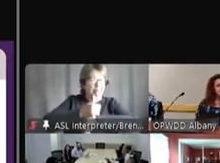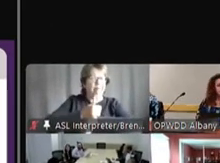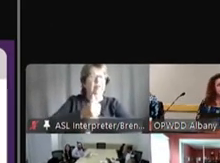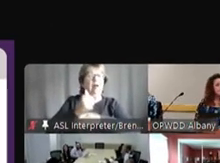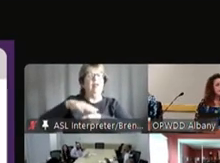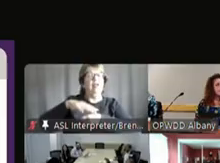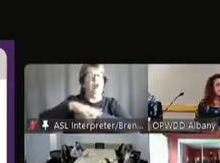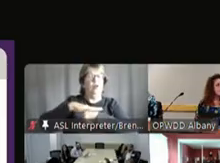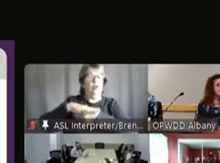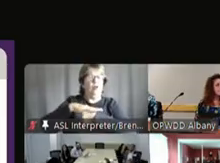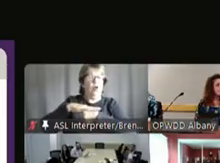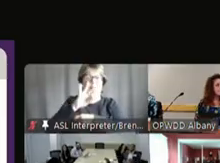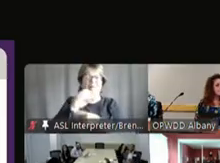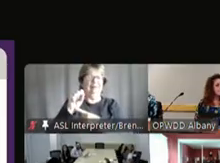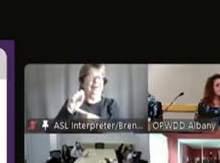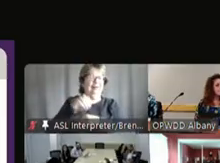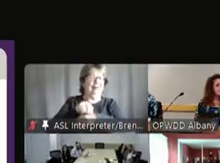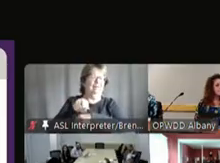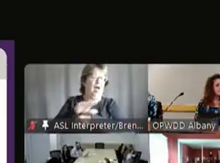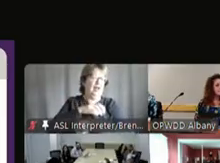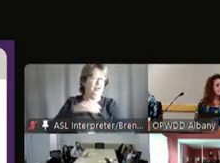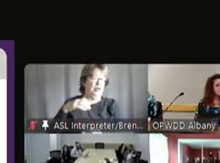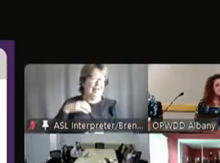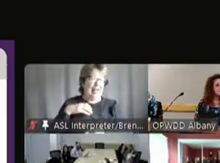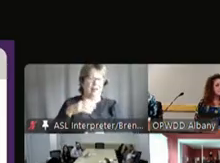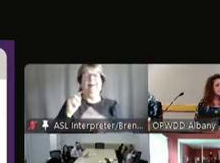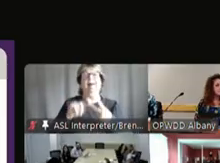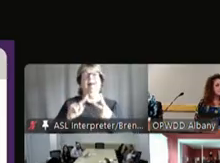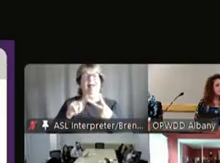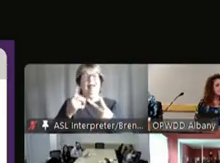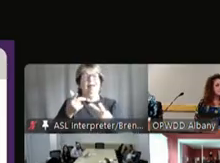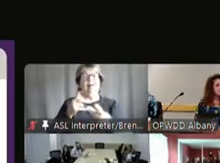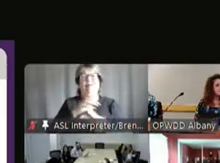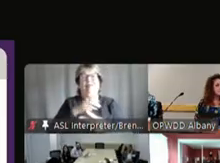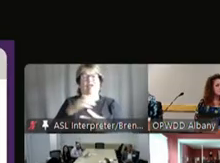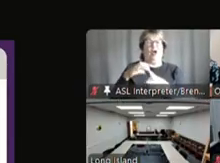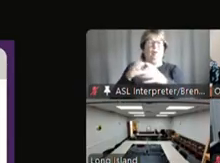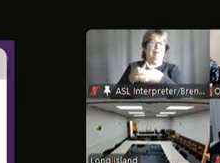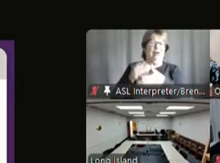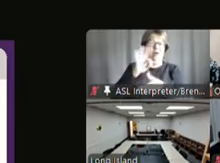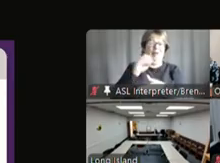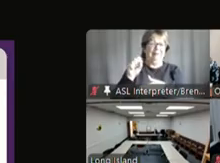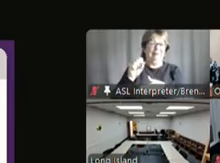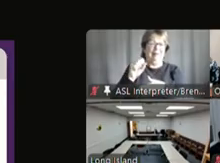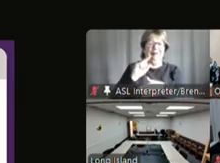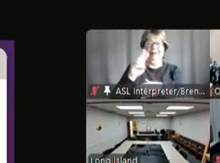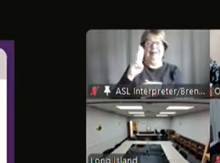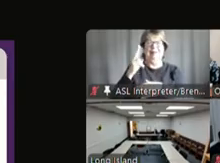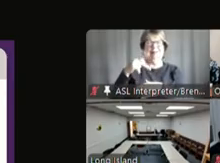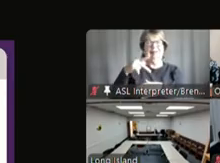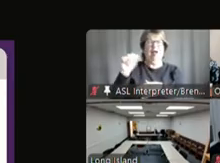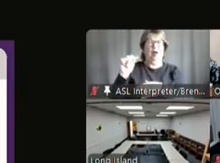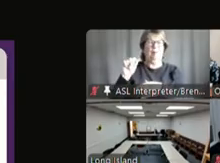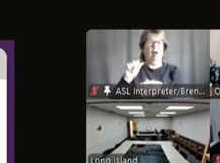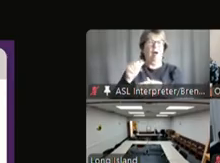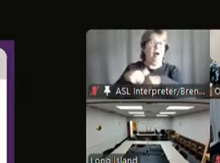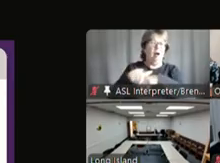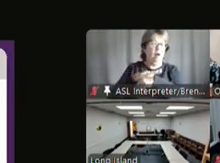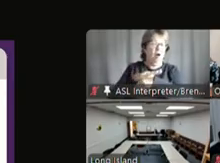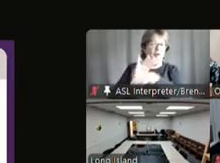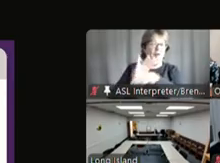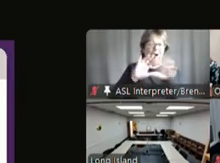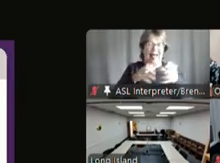FSS Advisory Councils and the Committee on FSS as HIPAA covered entities, and hoping at this point that Council's office might